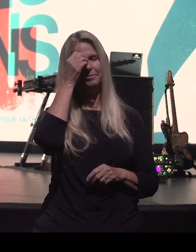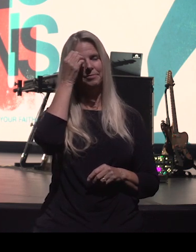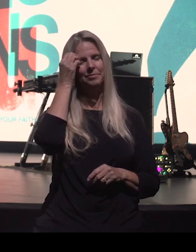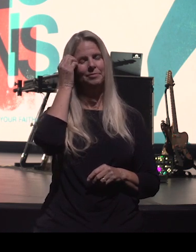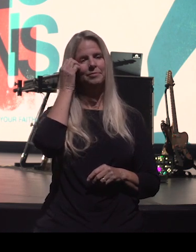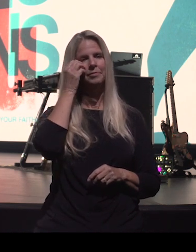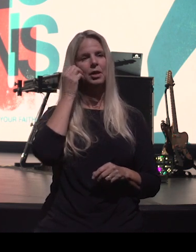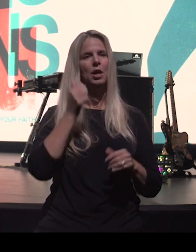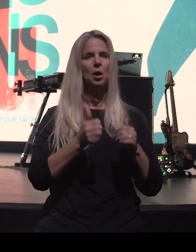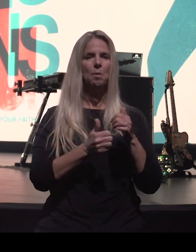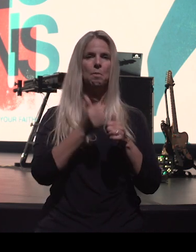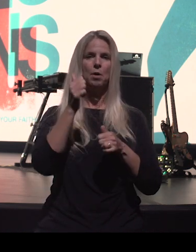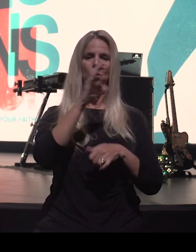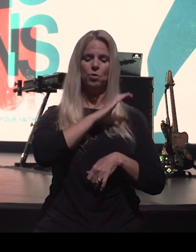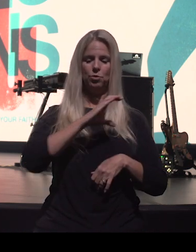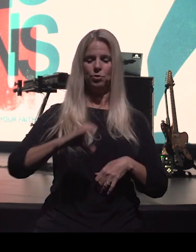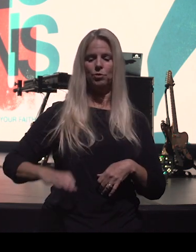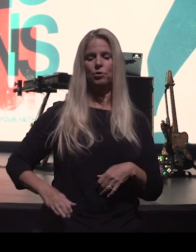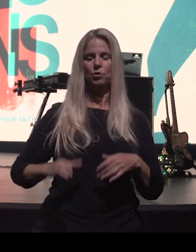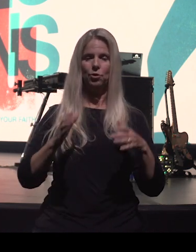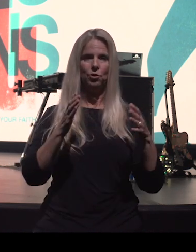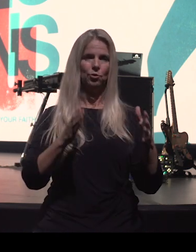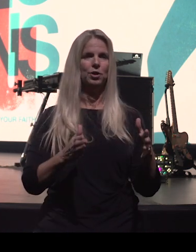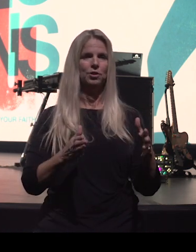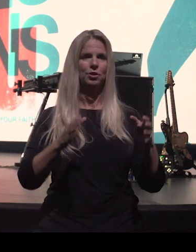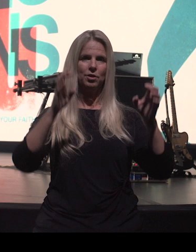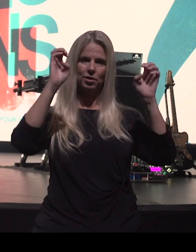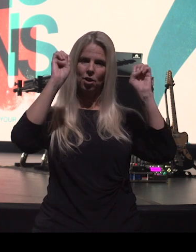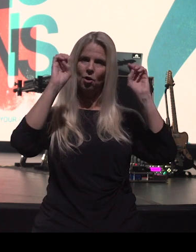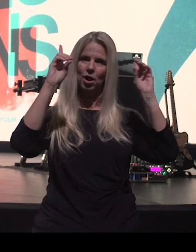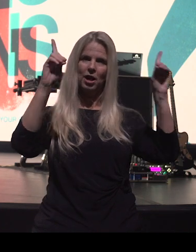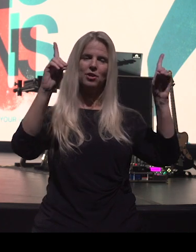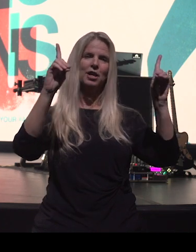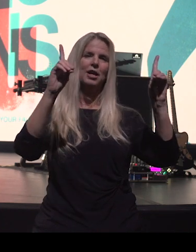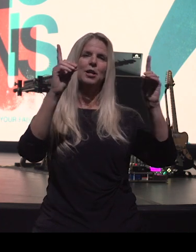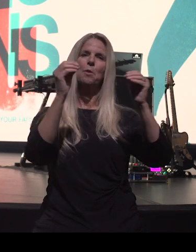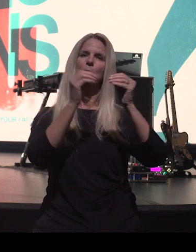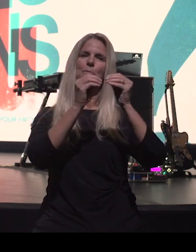Most Christians are educated beyond their level of obedience.